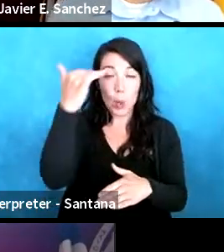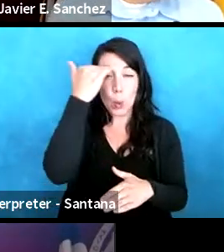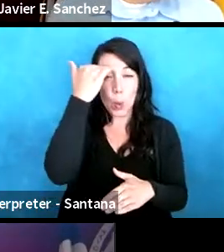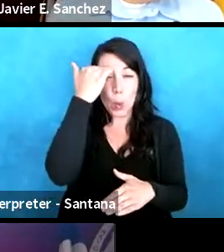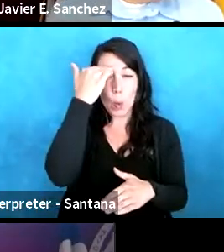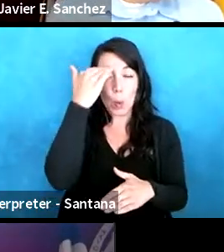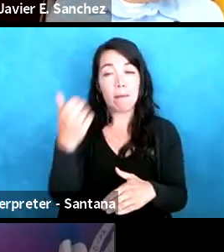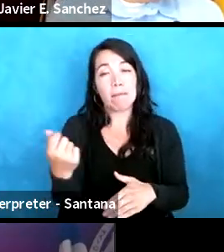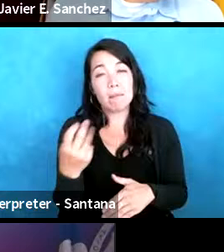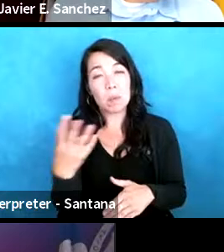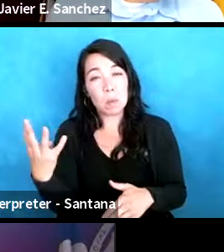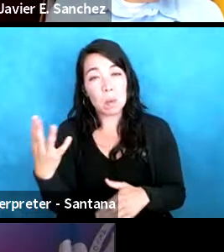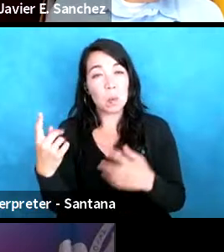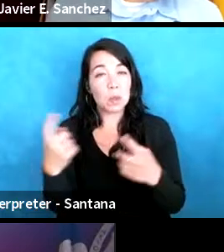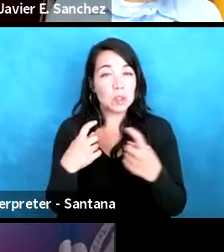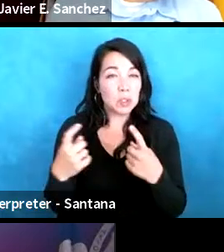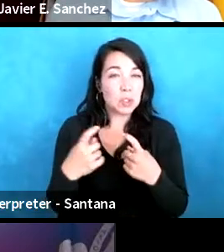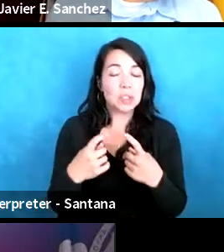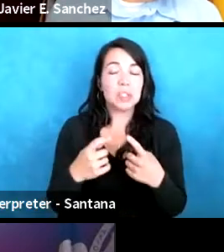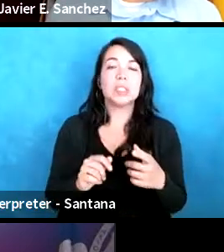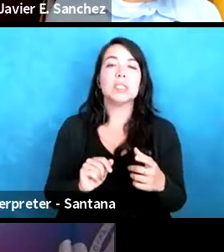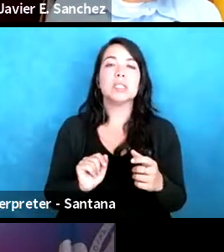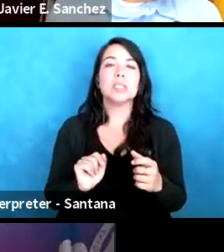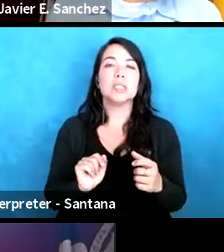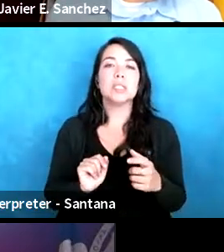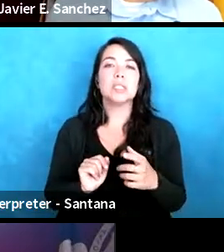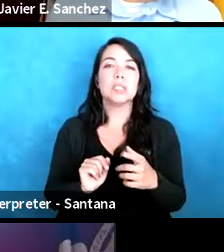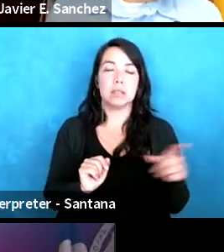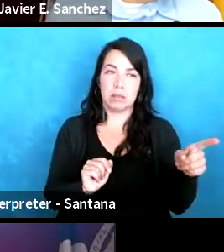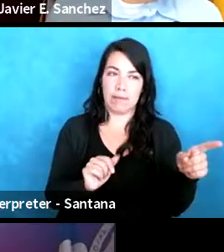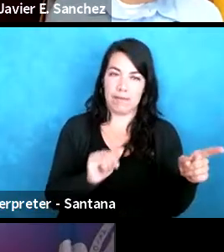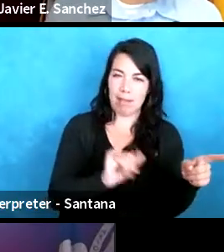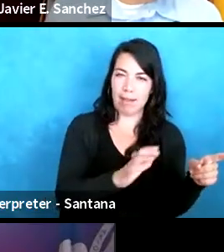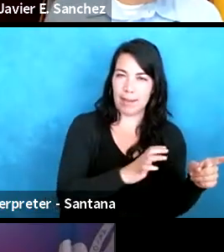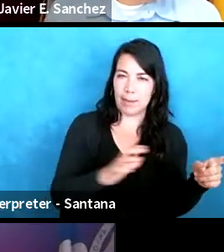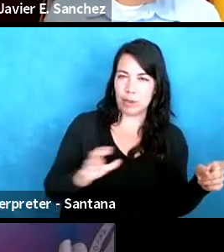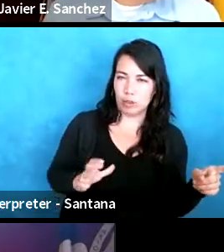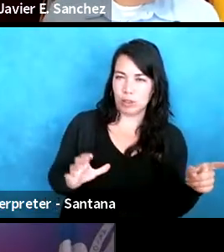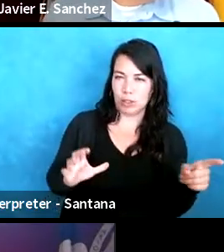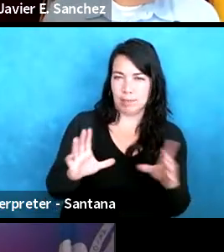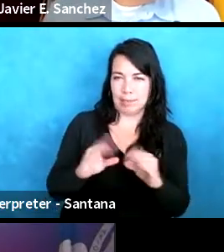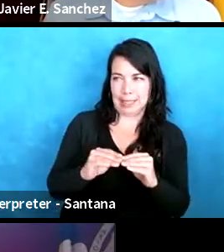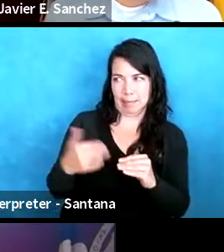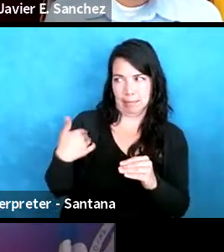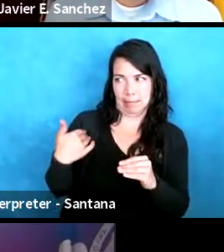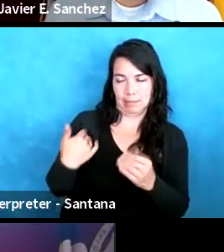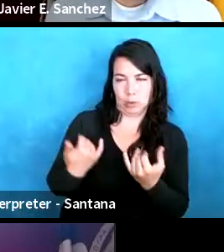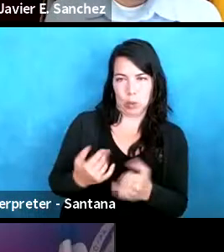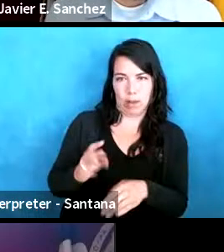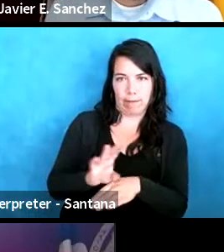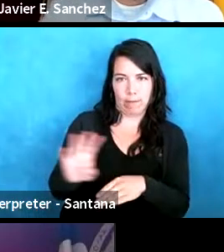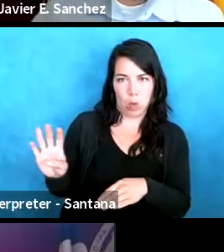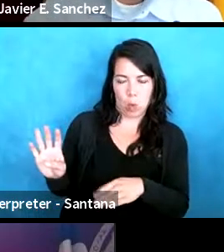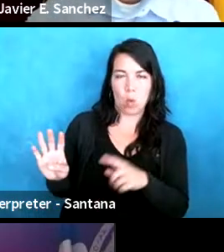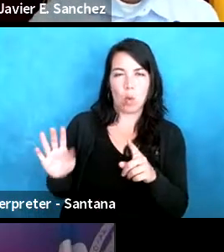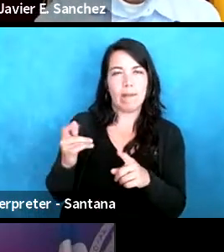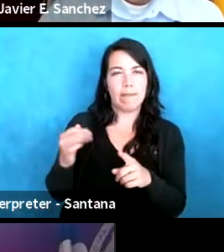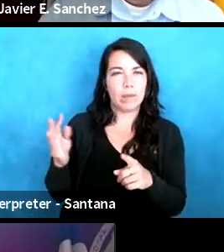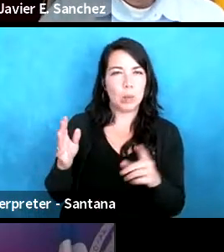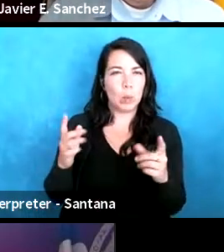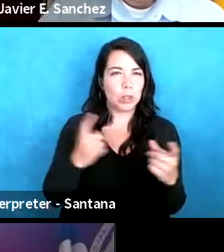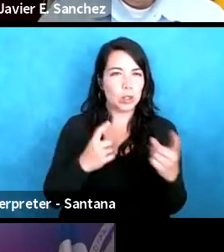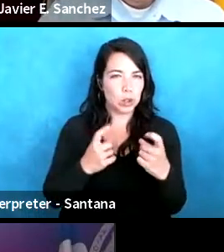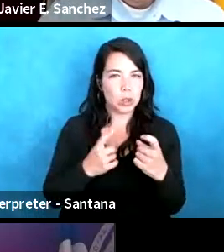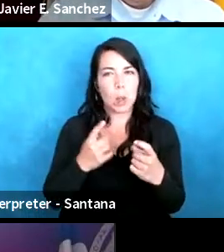of the questions that did come up at Board of County Commissioners Santa Fe meeting this afternoon, and I know Director Hubler